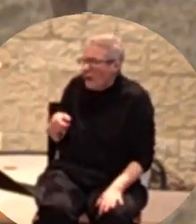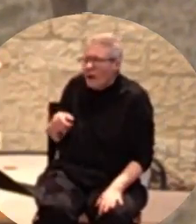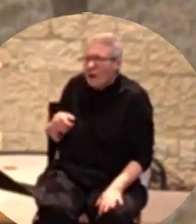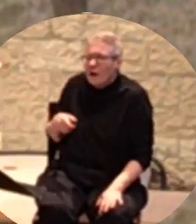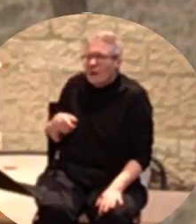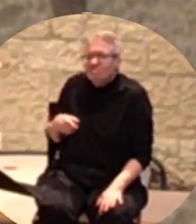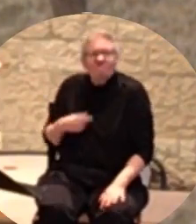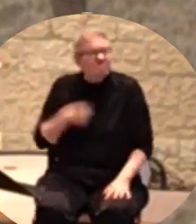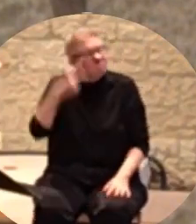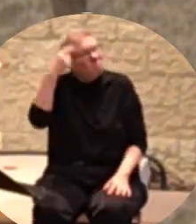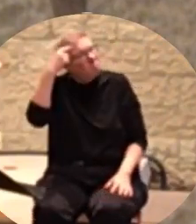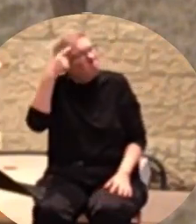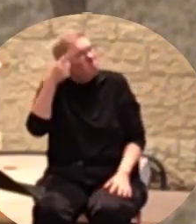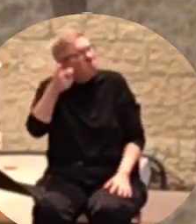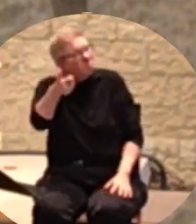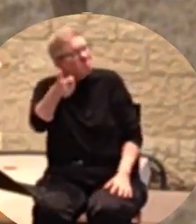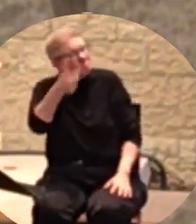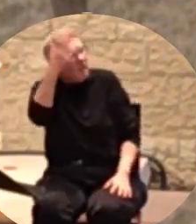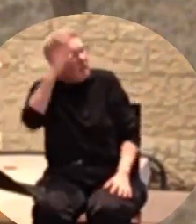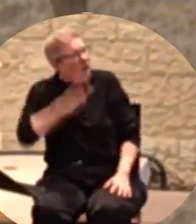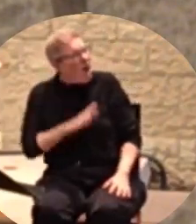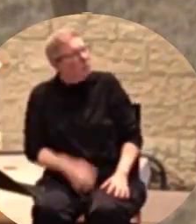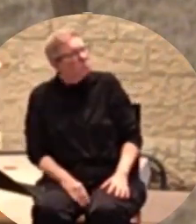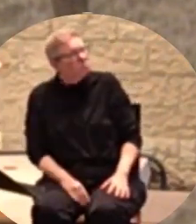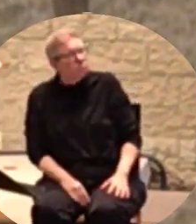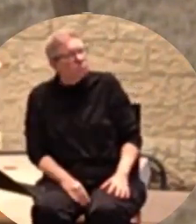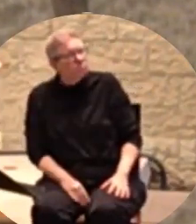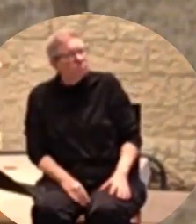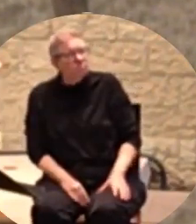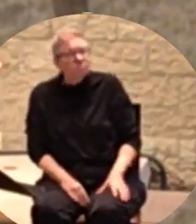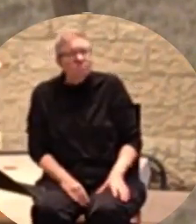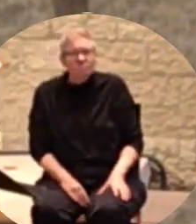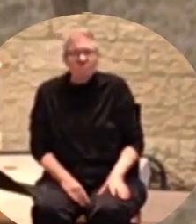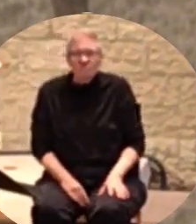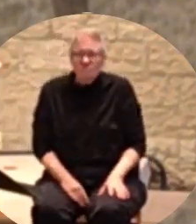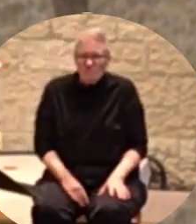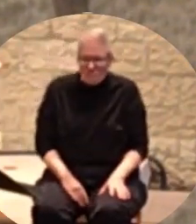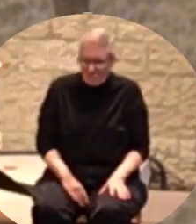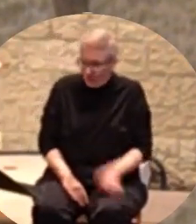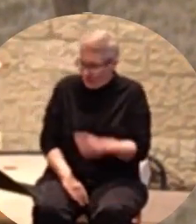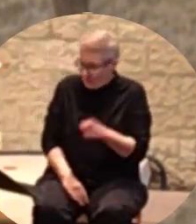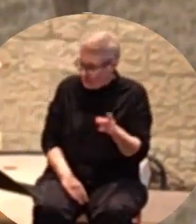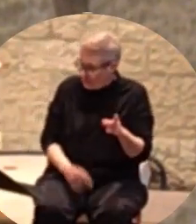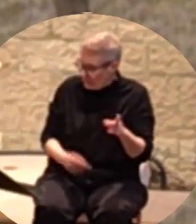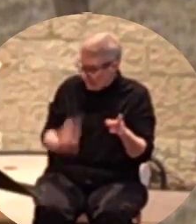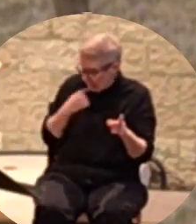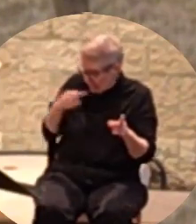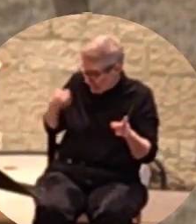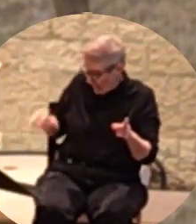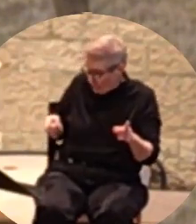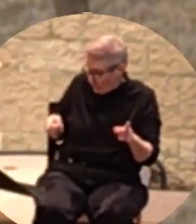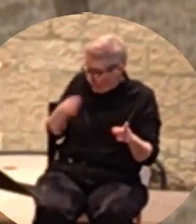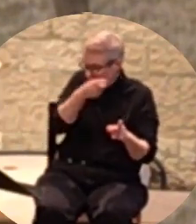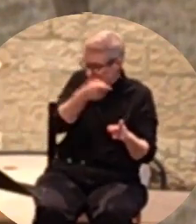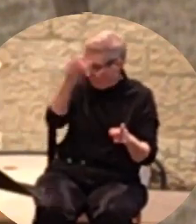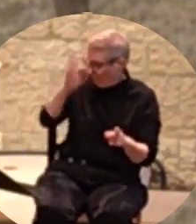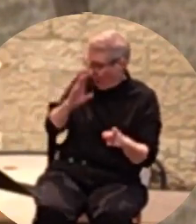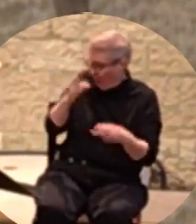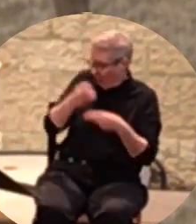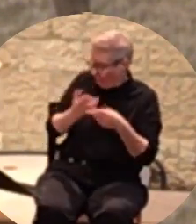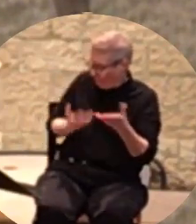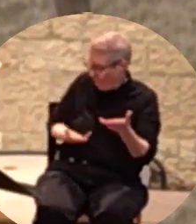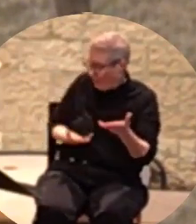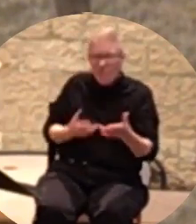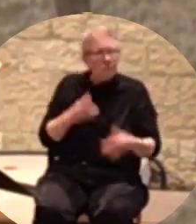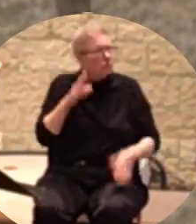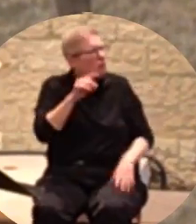I think he's God, Timmy said. Did he say that? No, but when he touched my